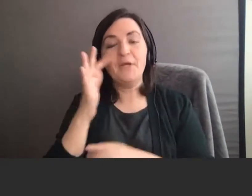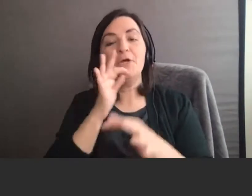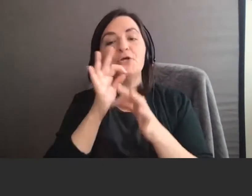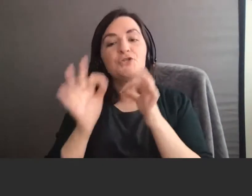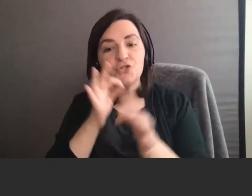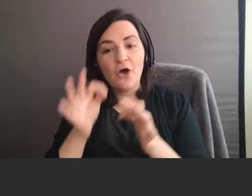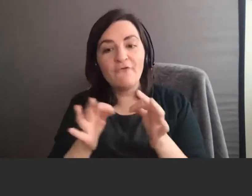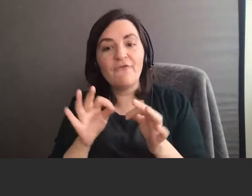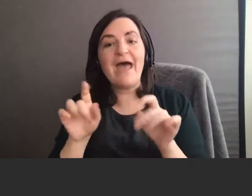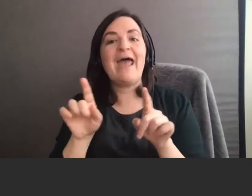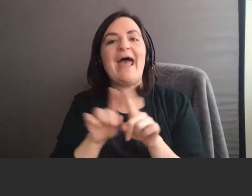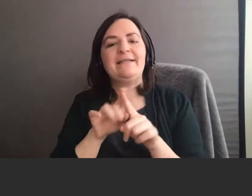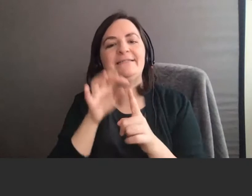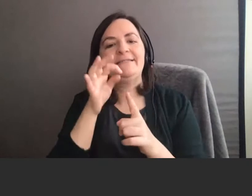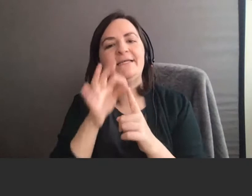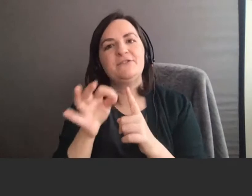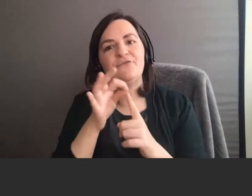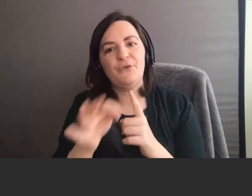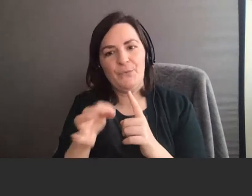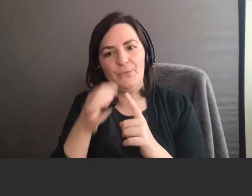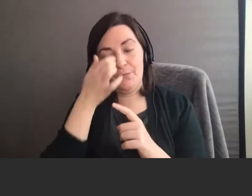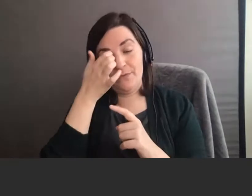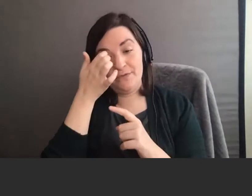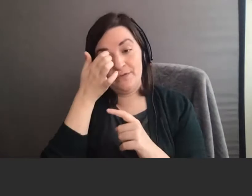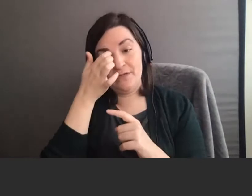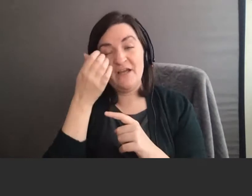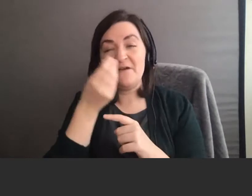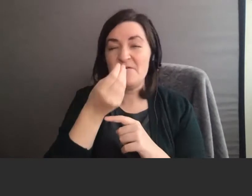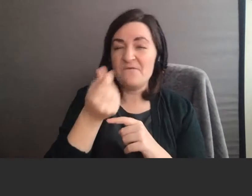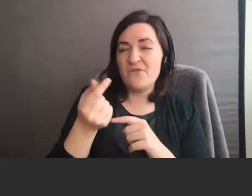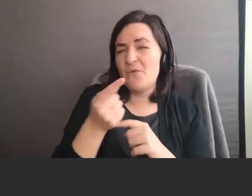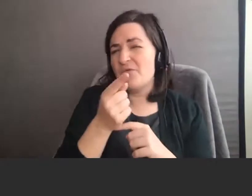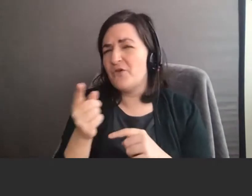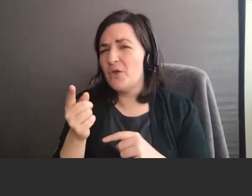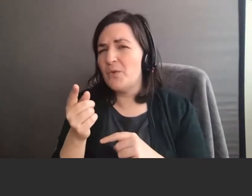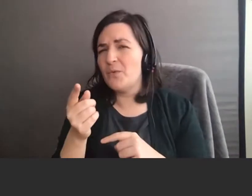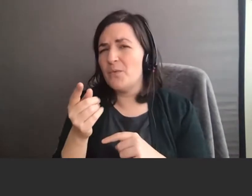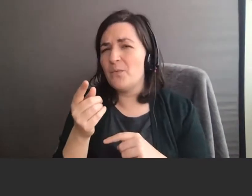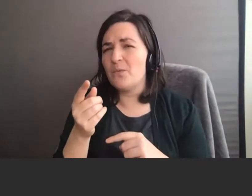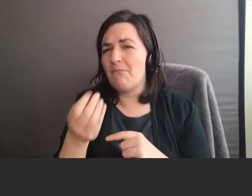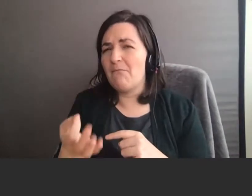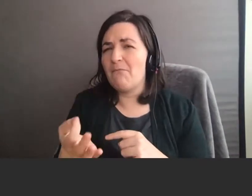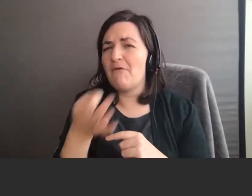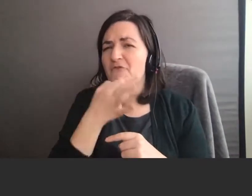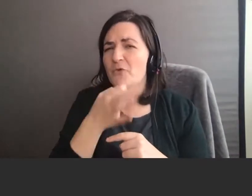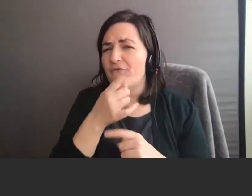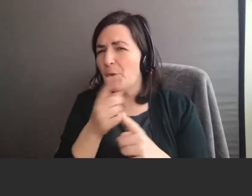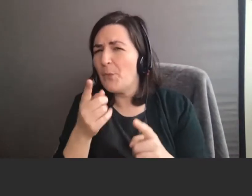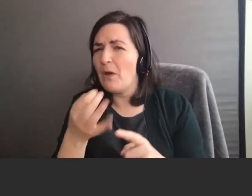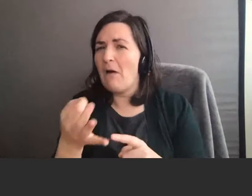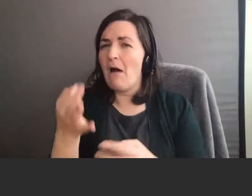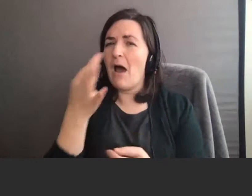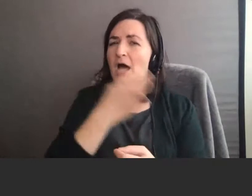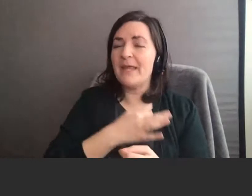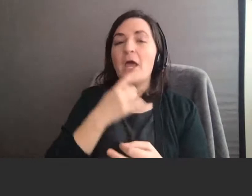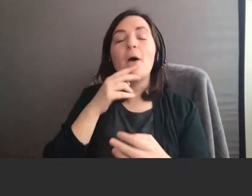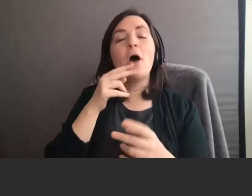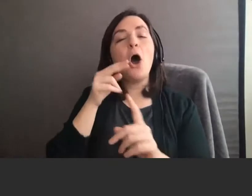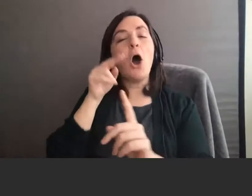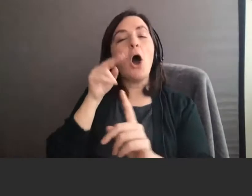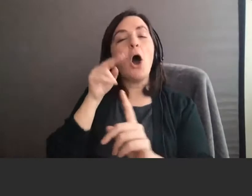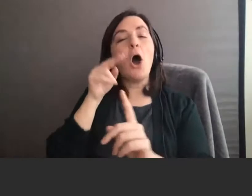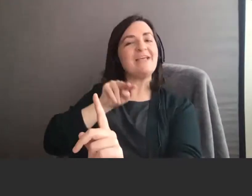and interviews. A couple of you have asked me about observations, and I've done a short video about